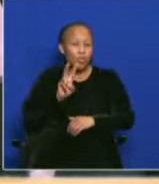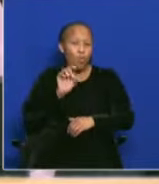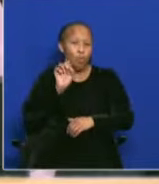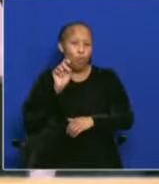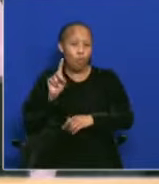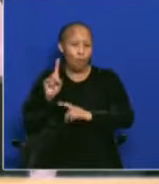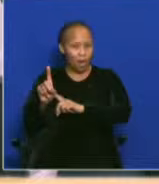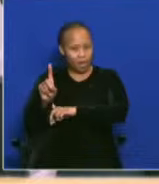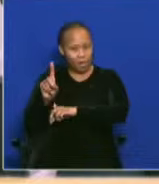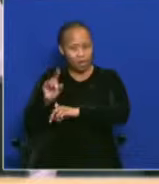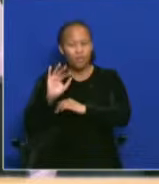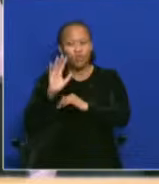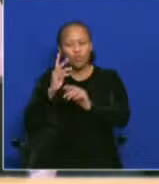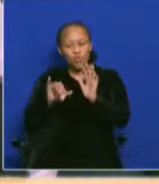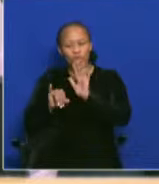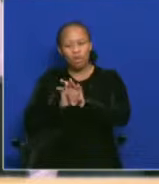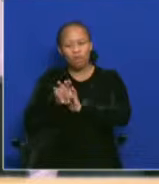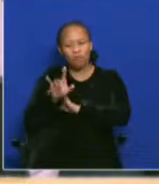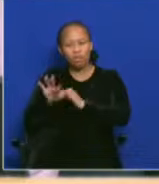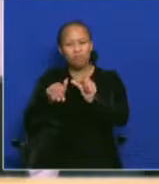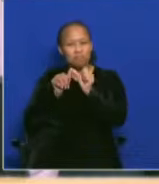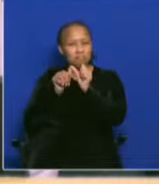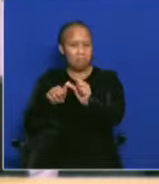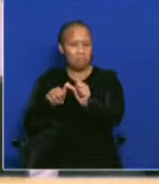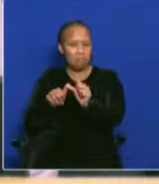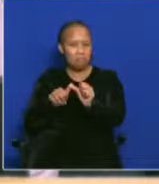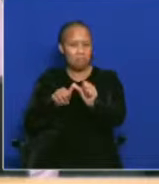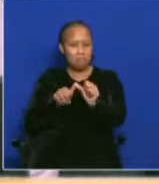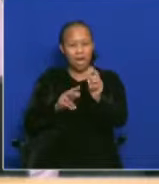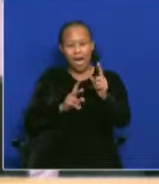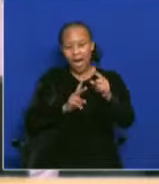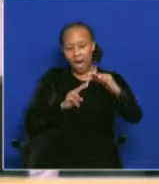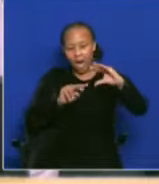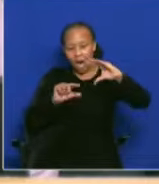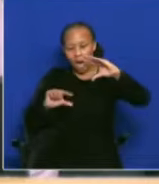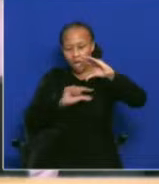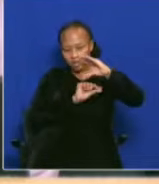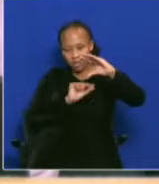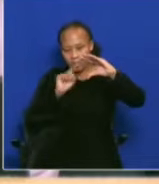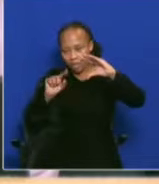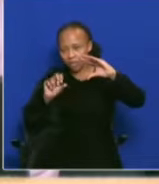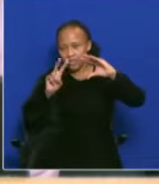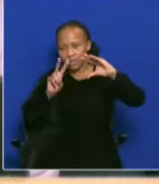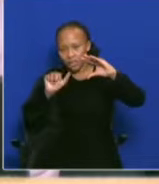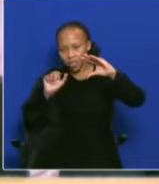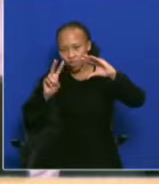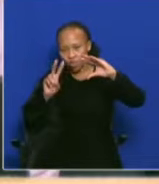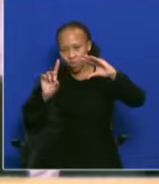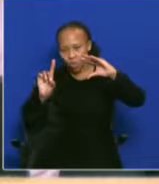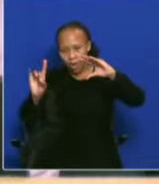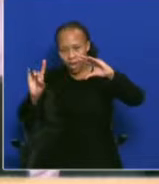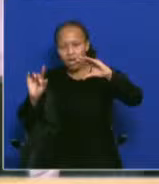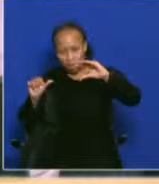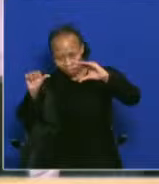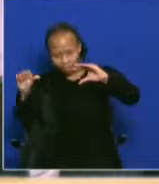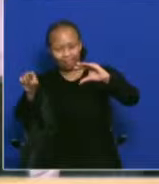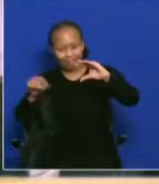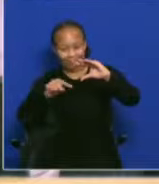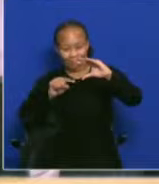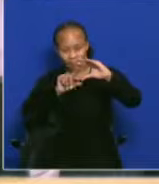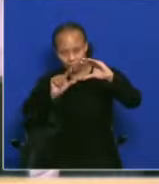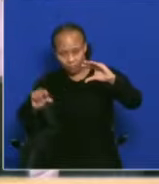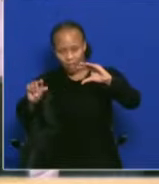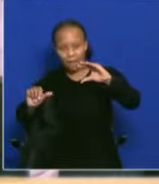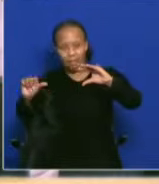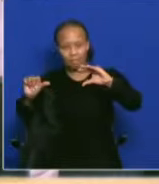continues. So it is it's addressed to internal people, if we are speaking about the same document.